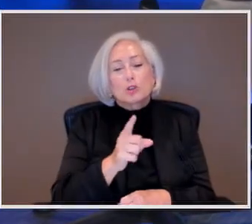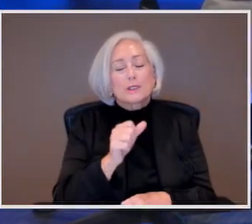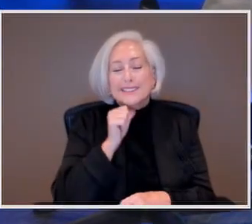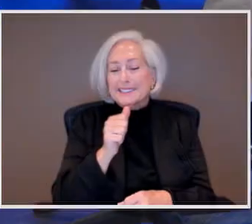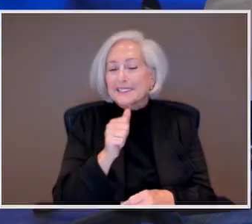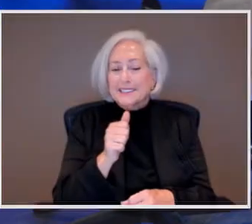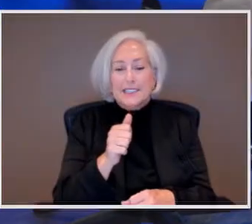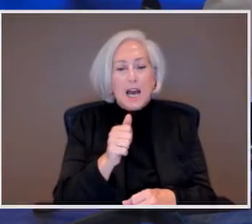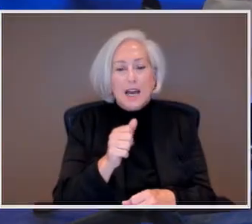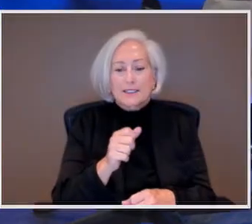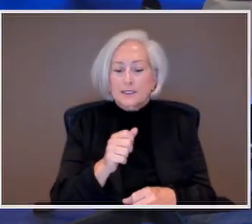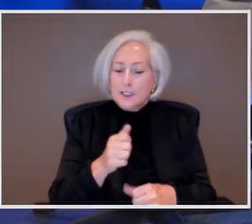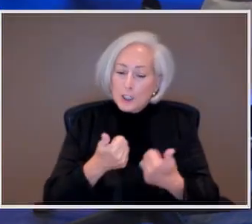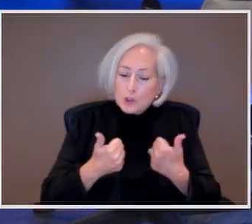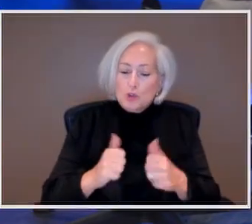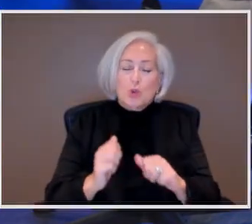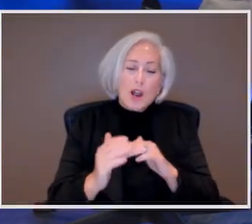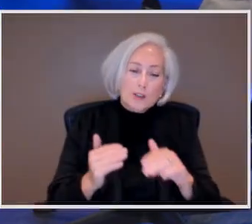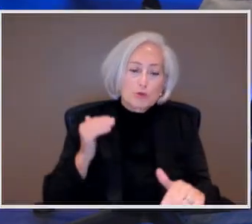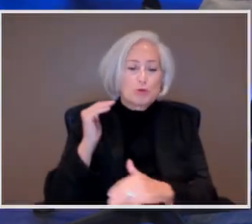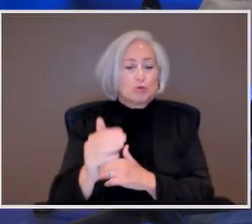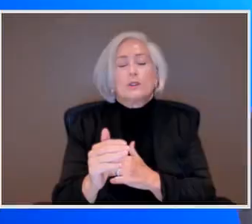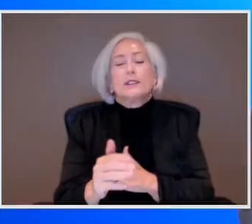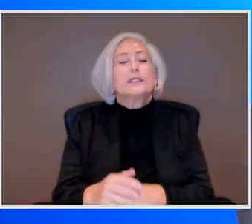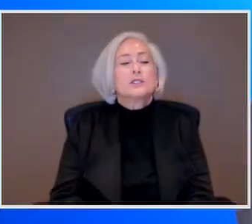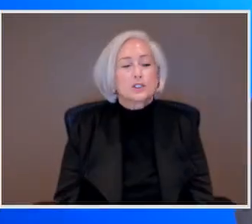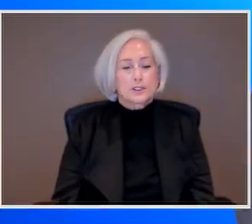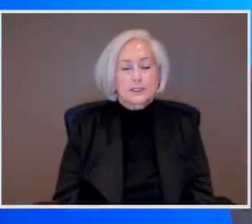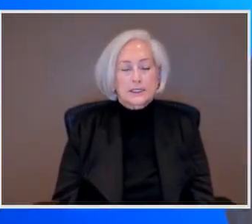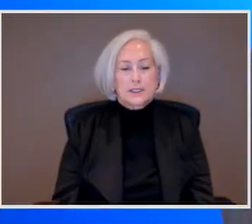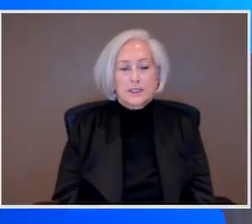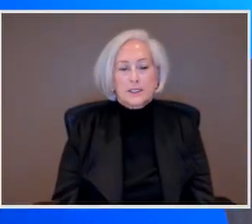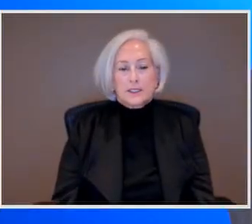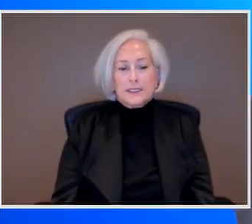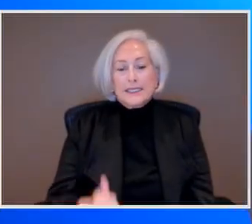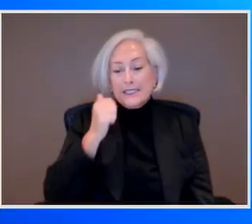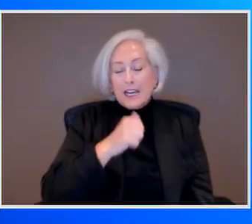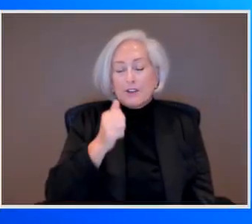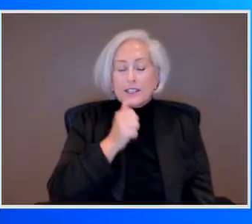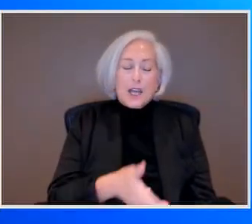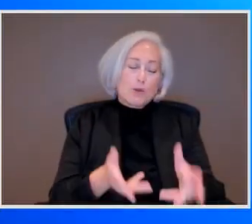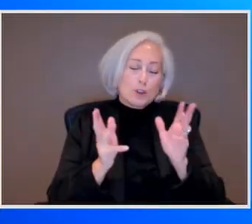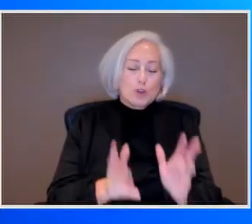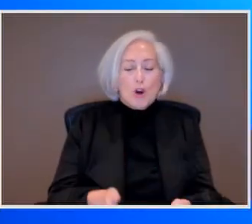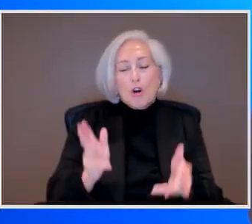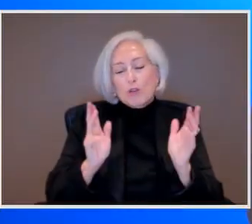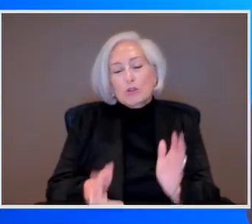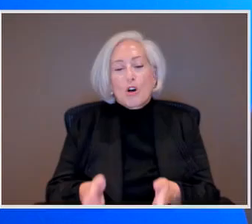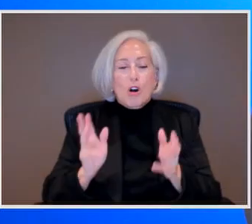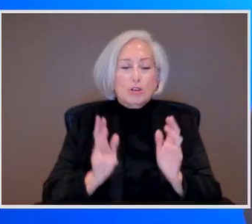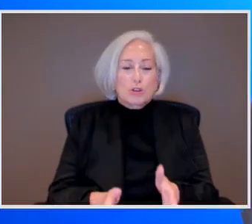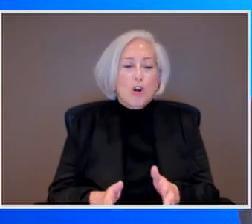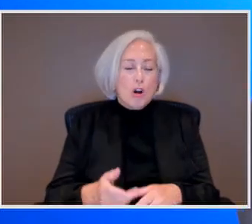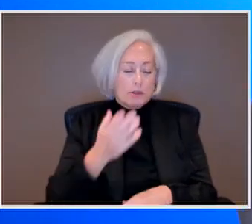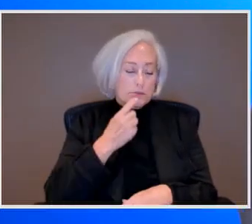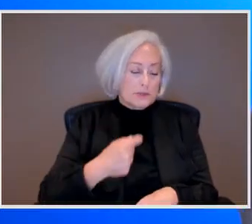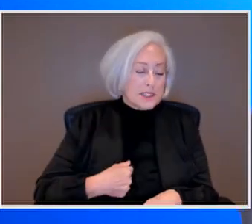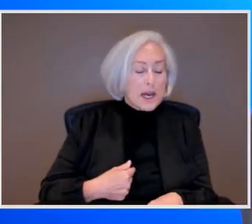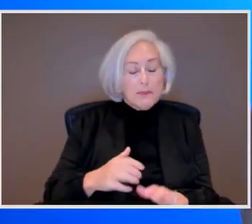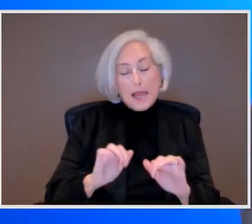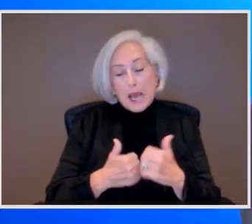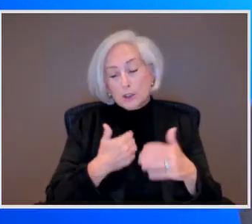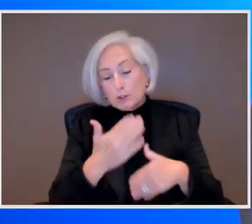too much? Since he was coming in every day, we would talk every day. How's it going today? What's hard? What's getting